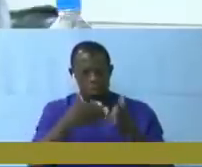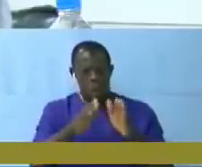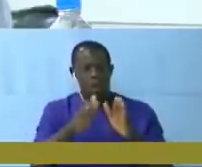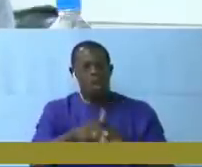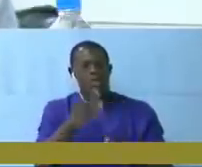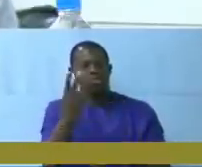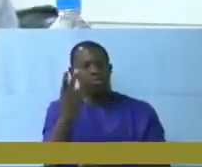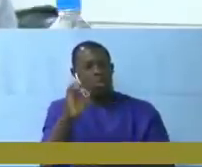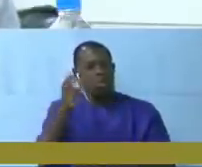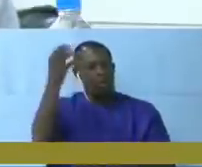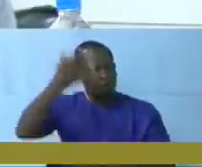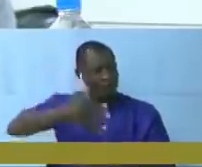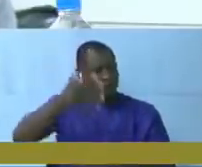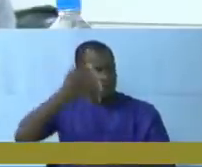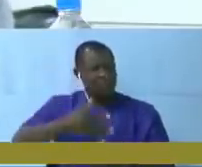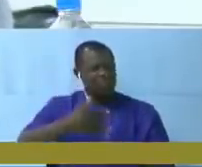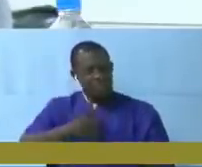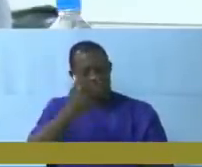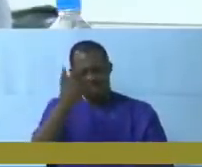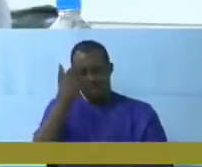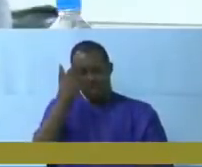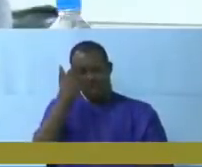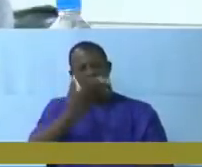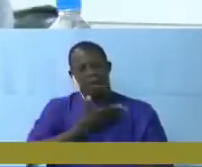just couldn't do it along with my